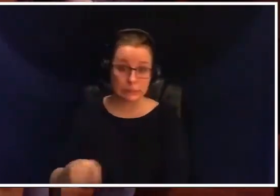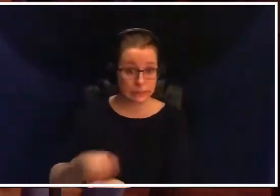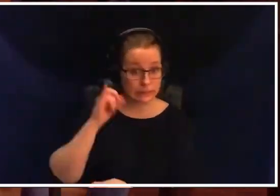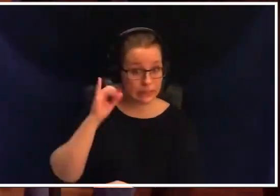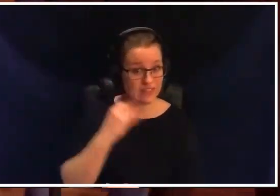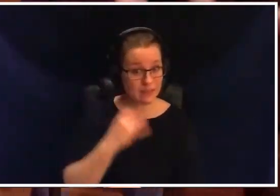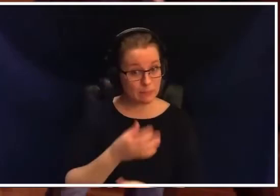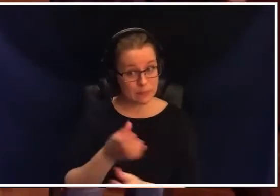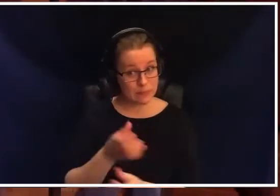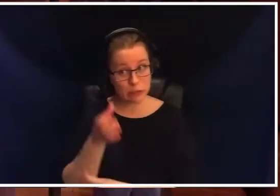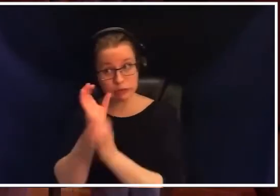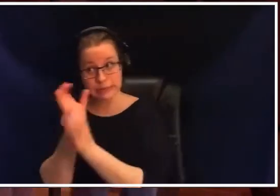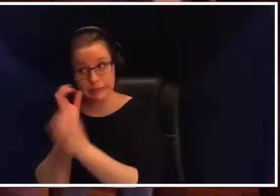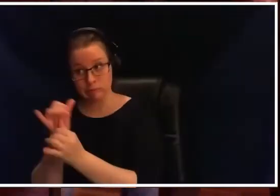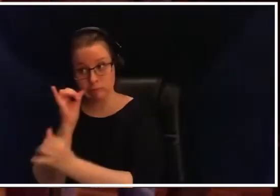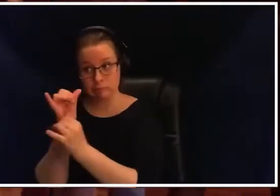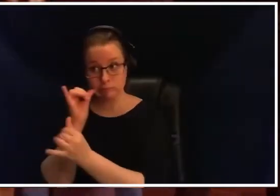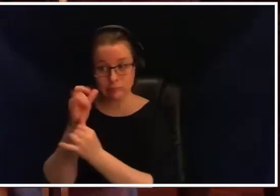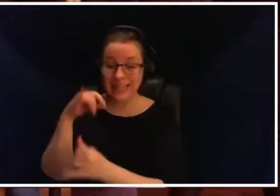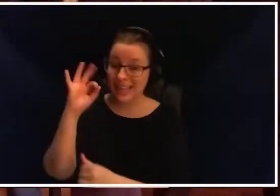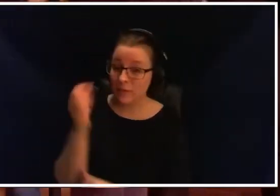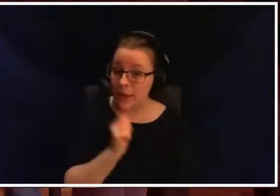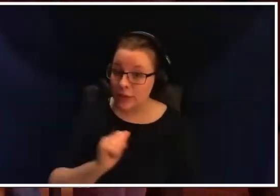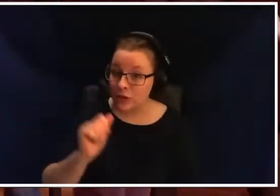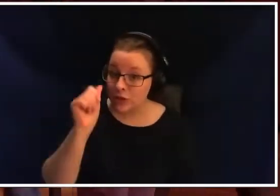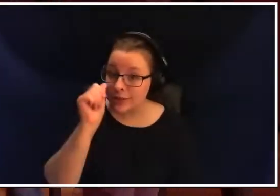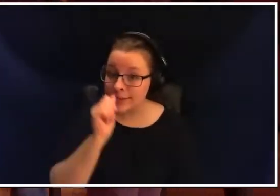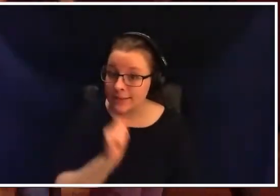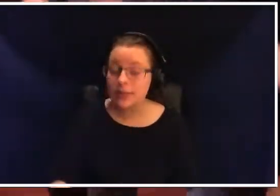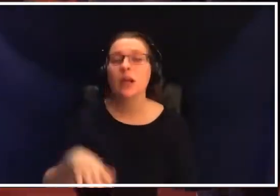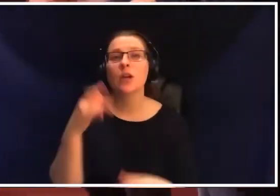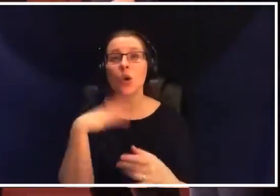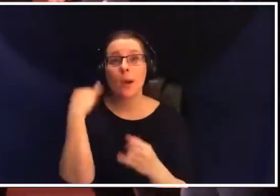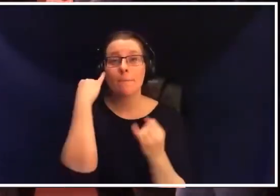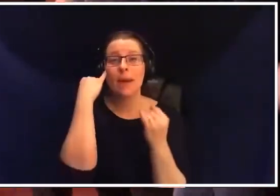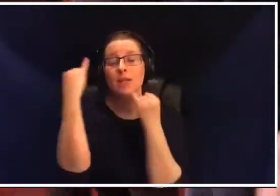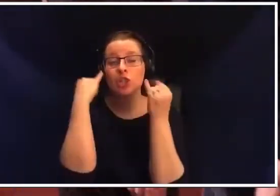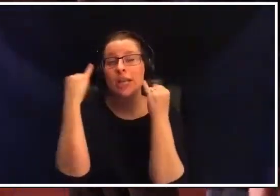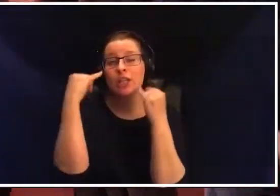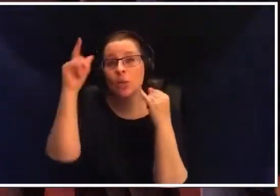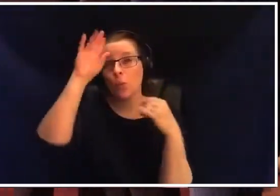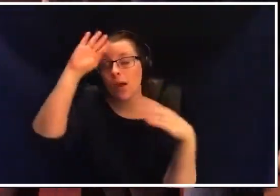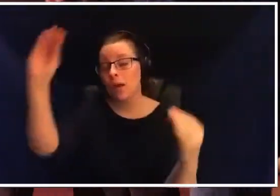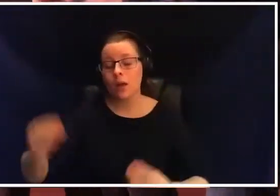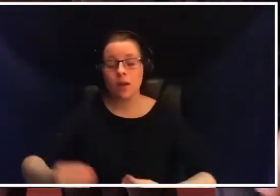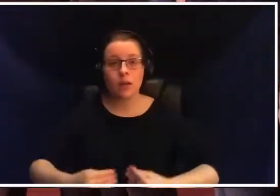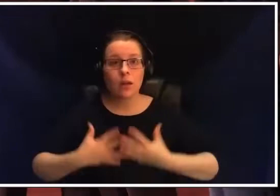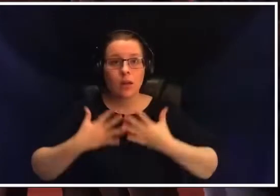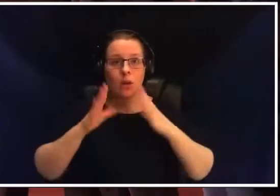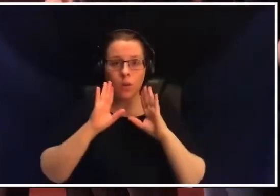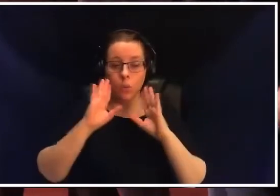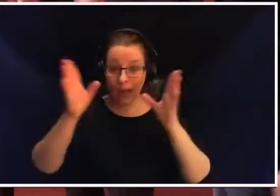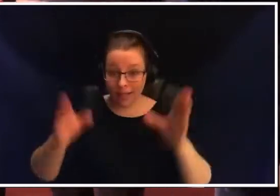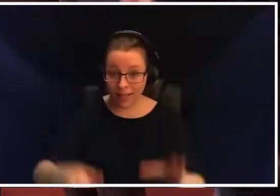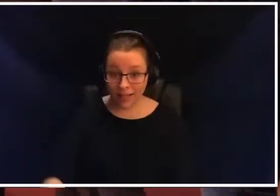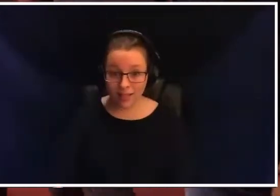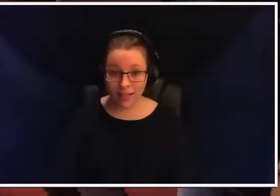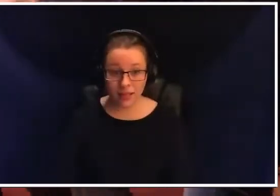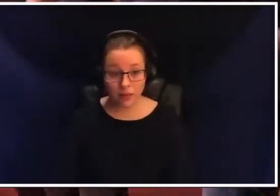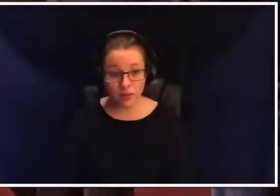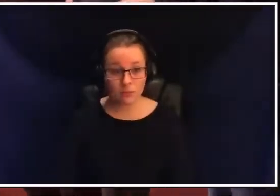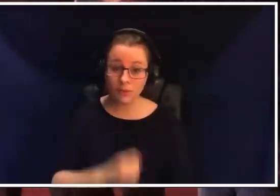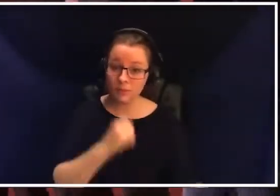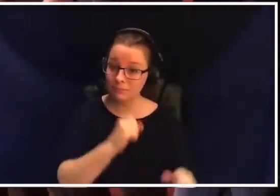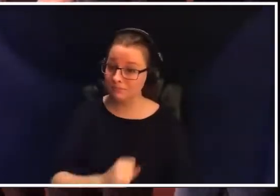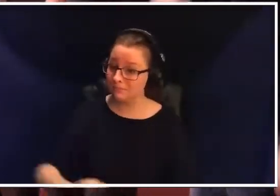the patience, your own imagination will tell you just exactly what you want to hear.